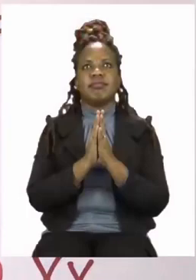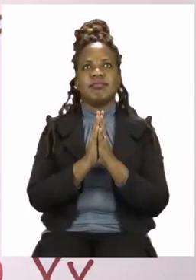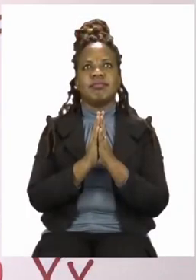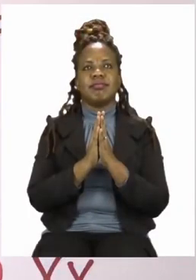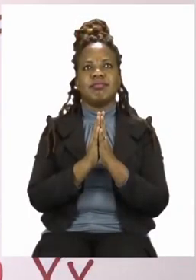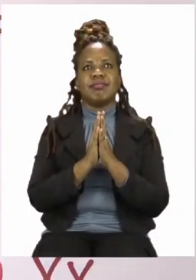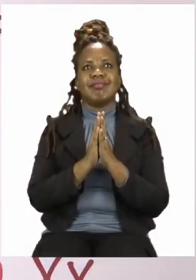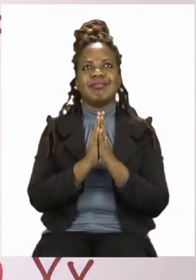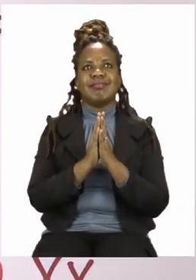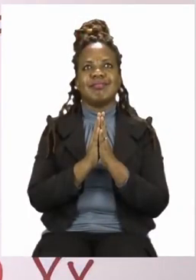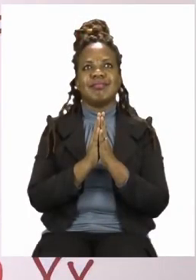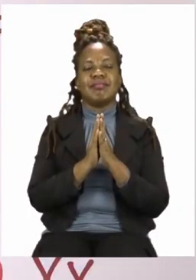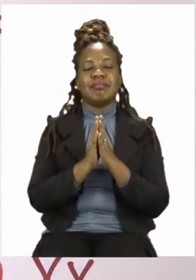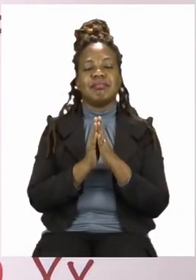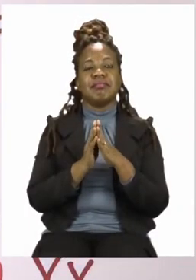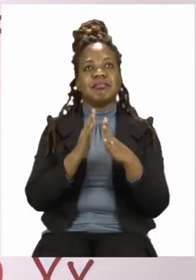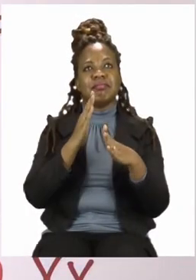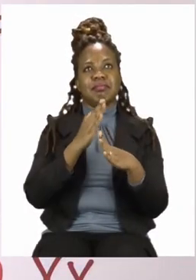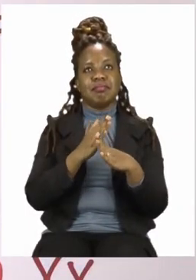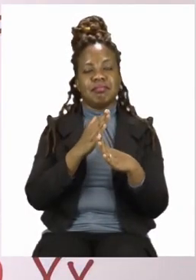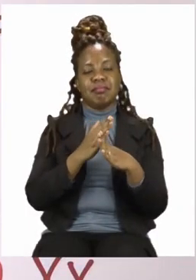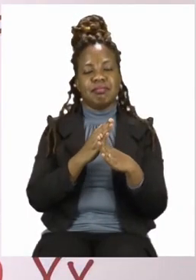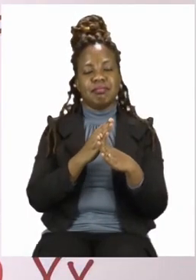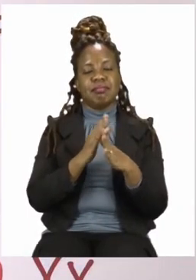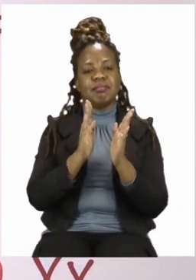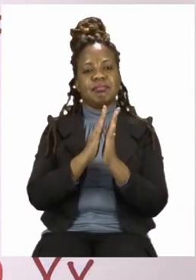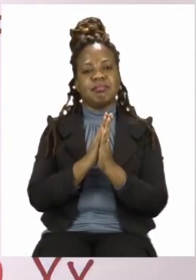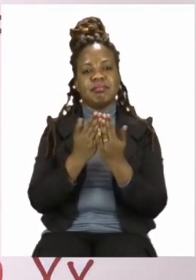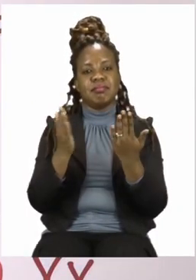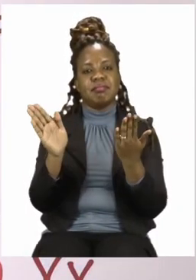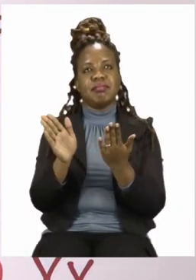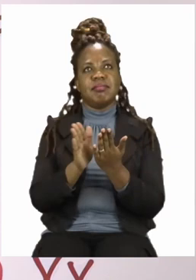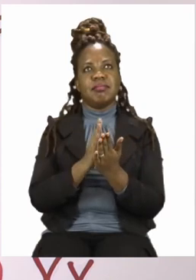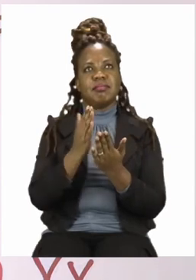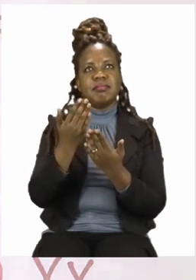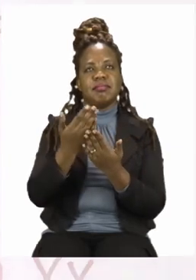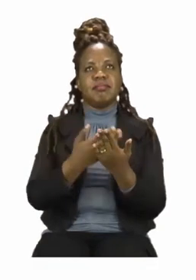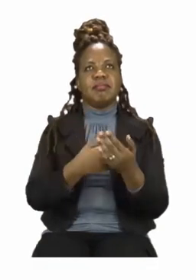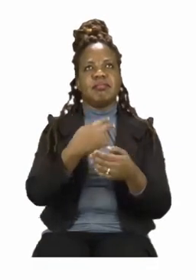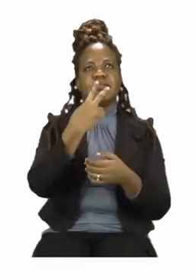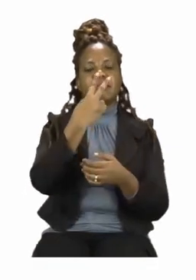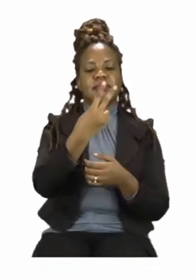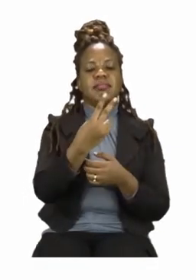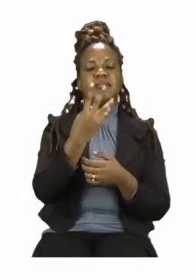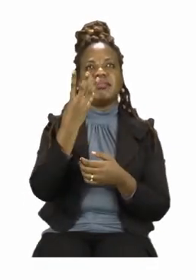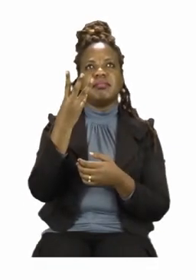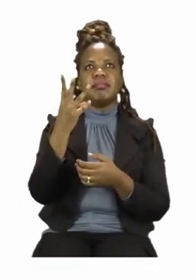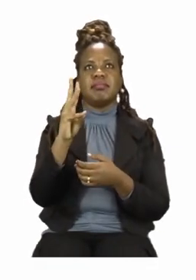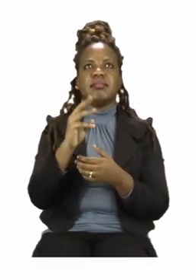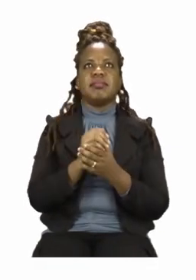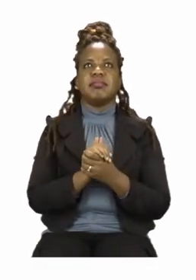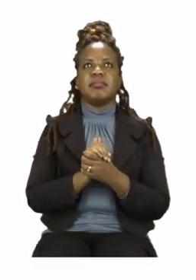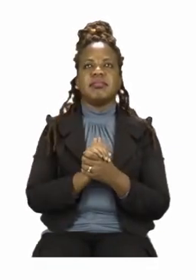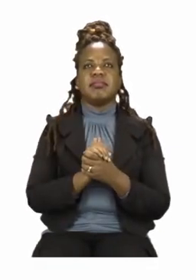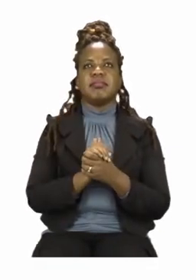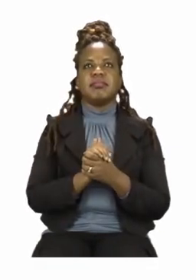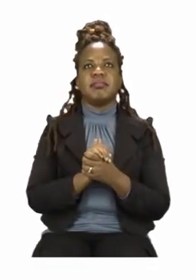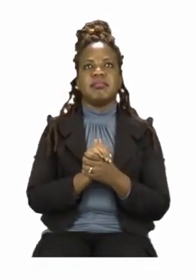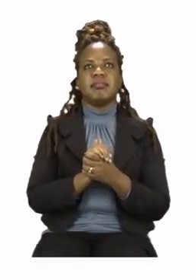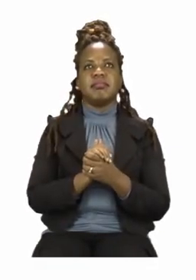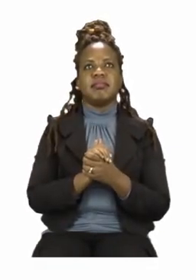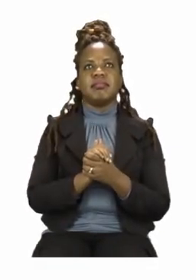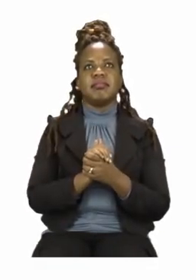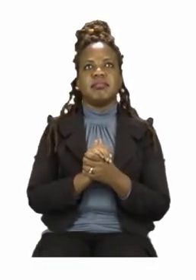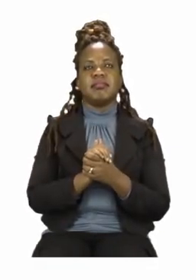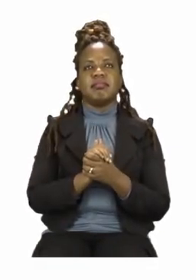Now for our exercise, boys and girls, let's start on page 26. On page 26, we are